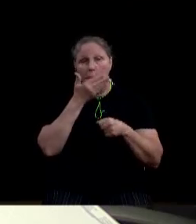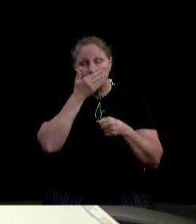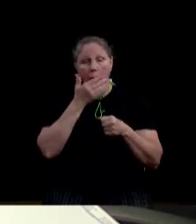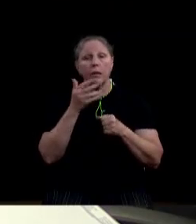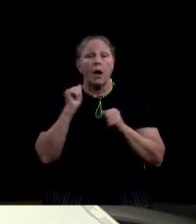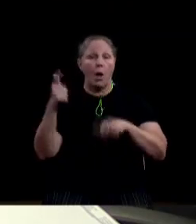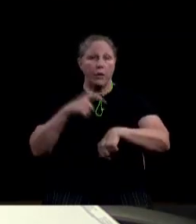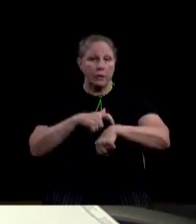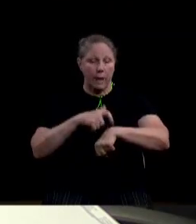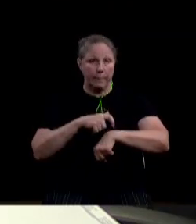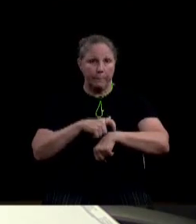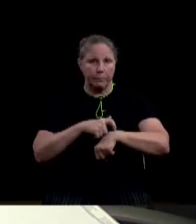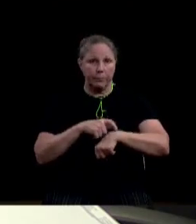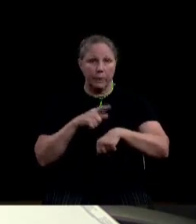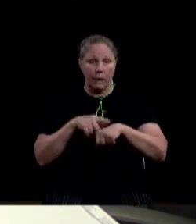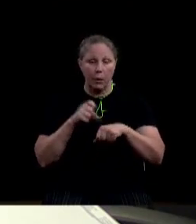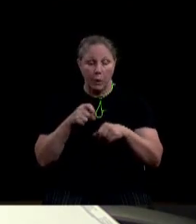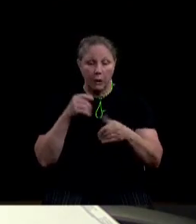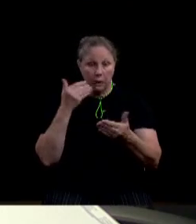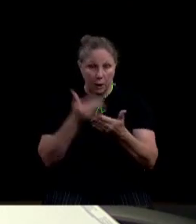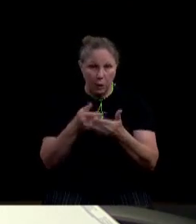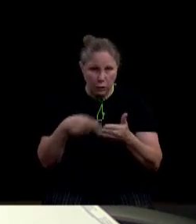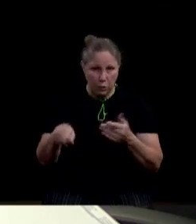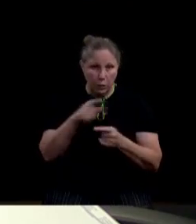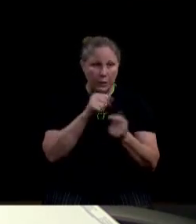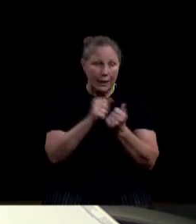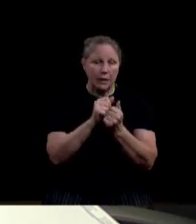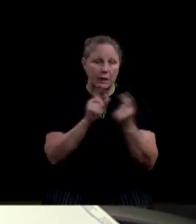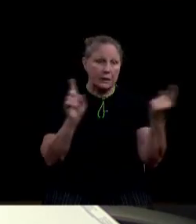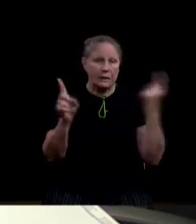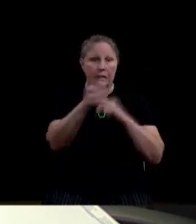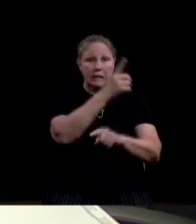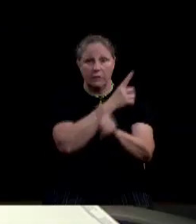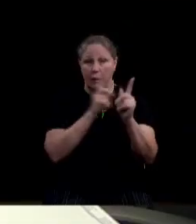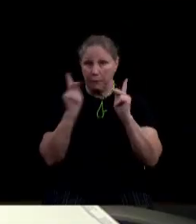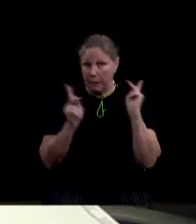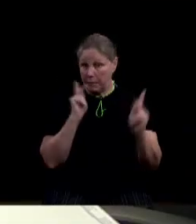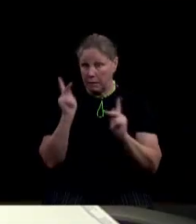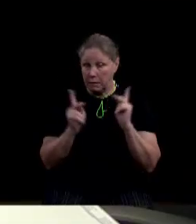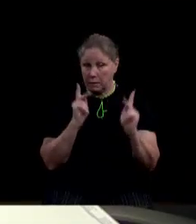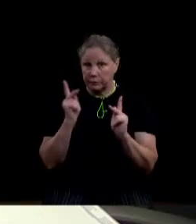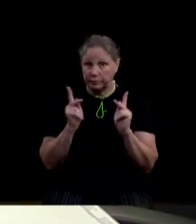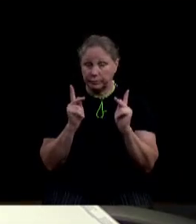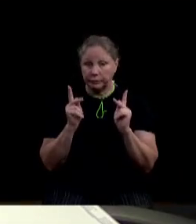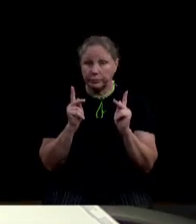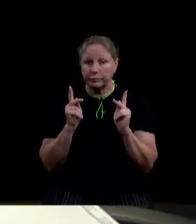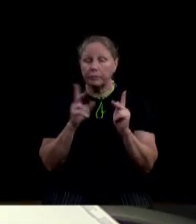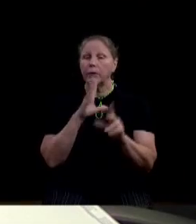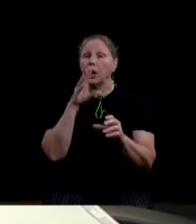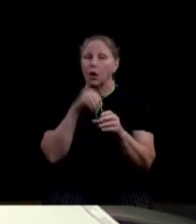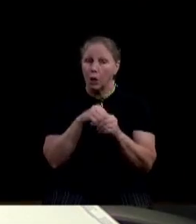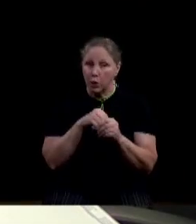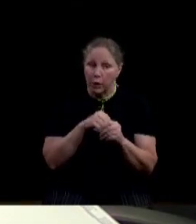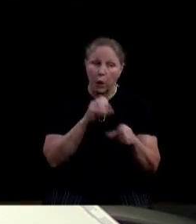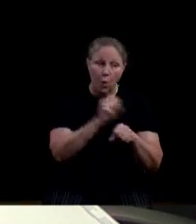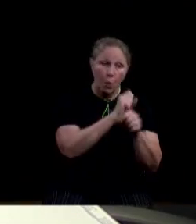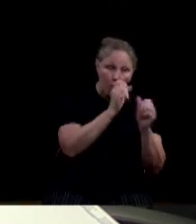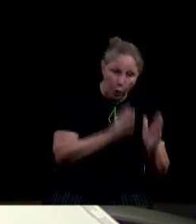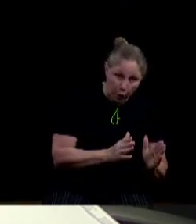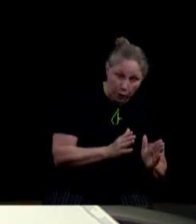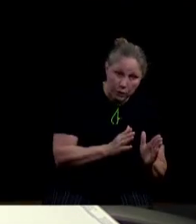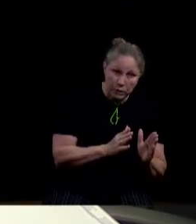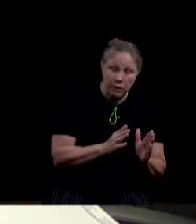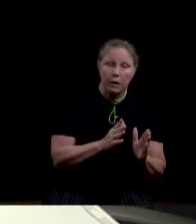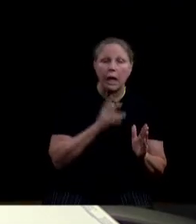within 6 feet of other individuals, including co-workers, is expected or likely.